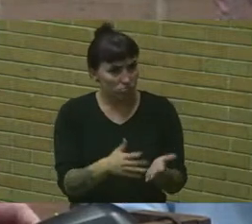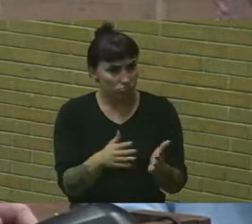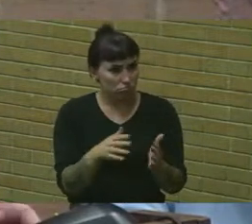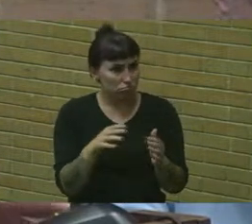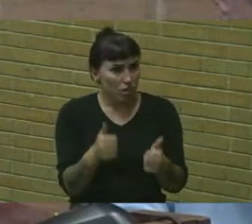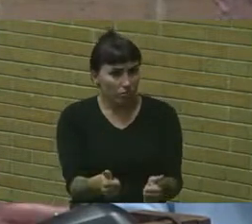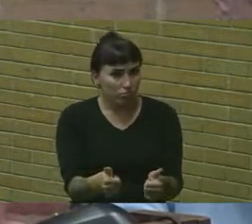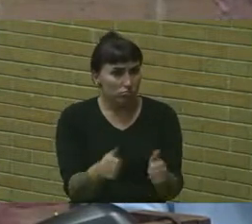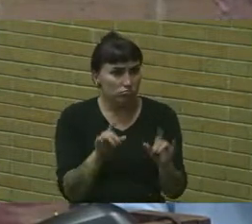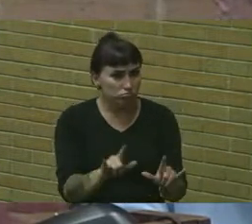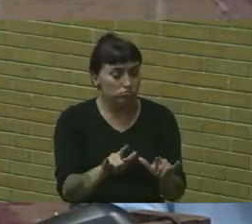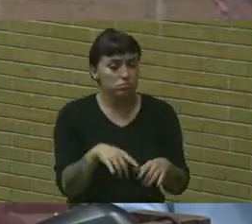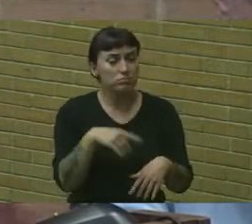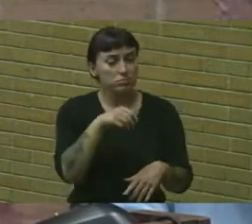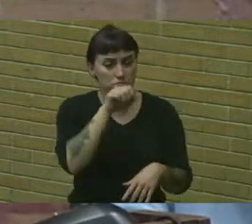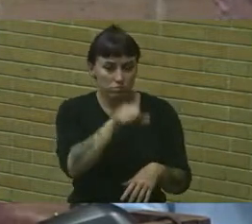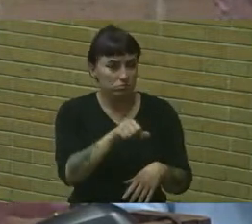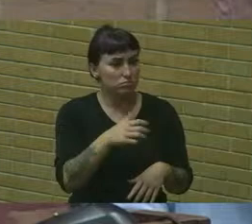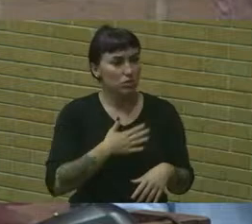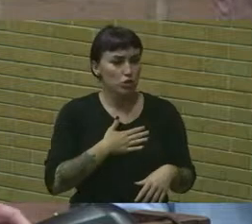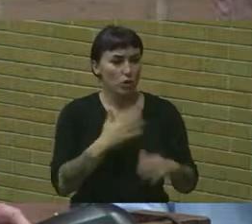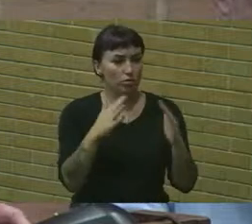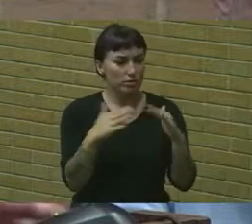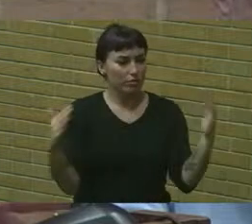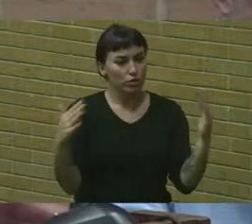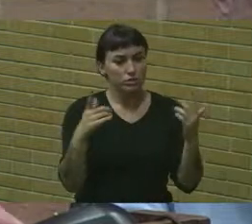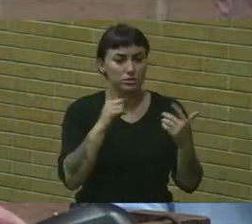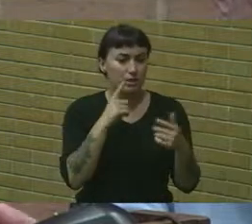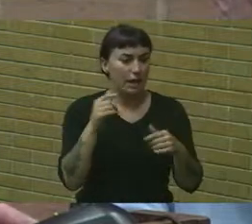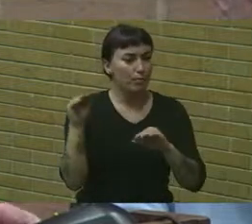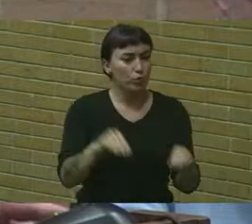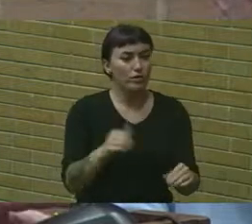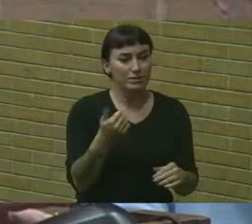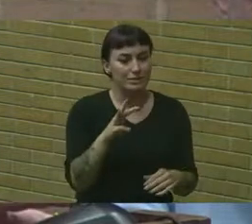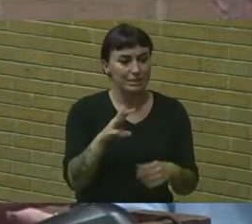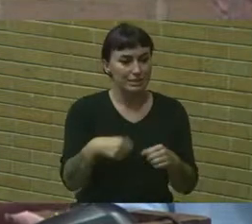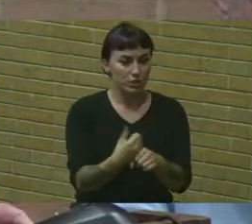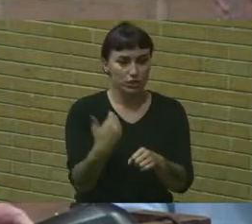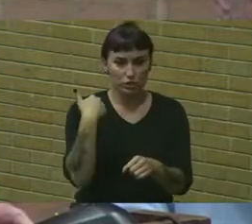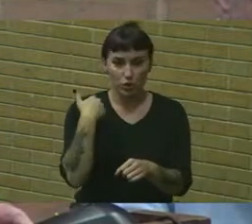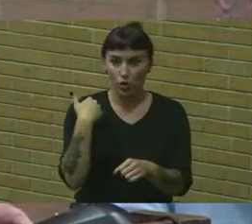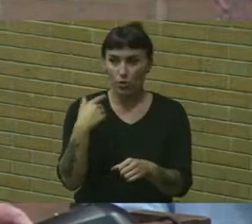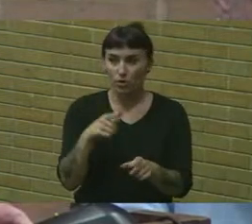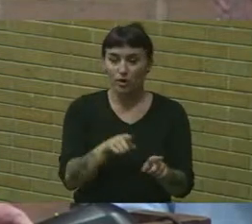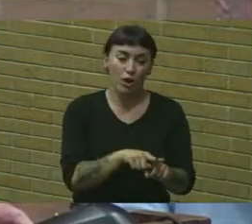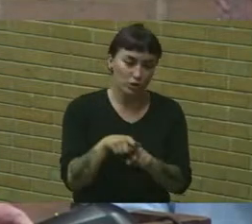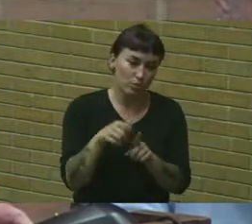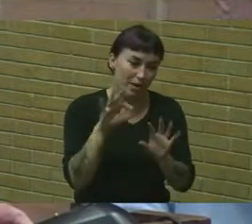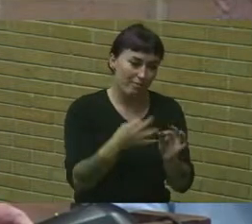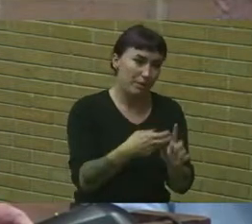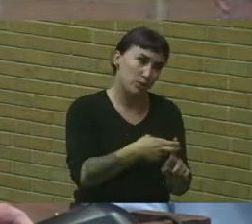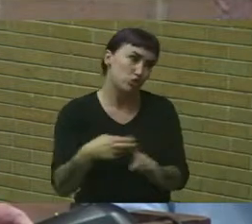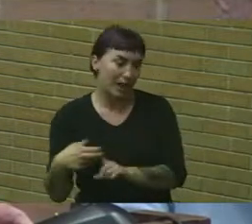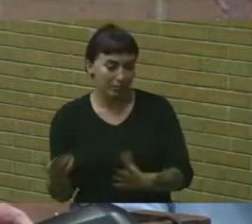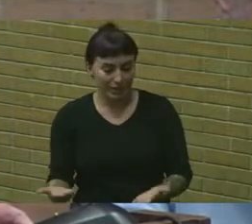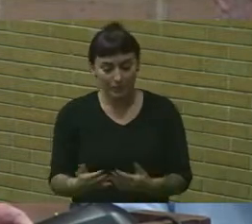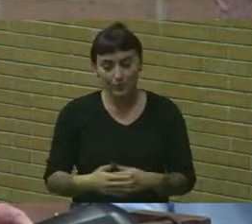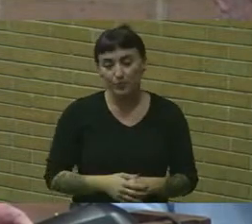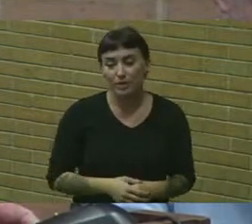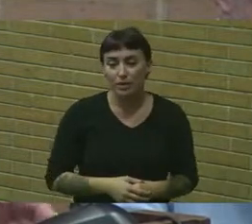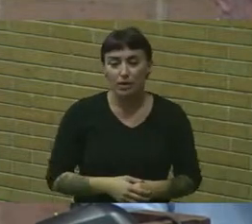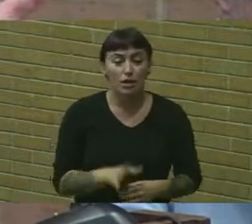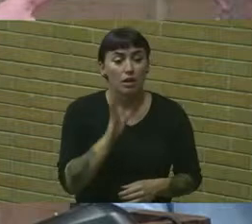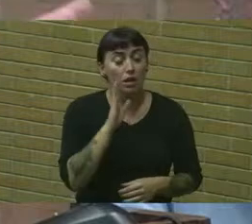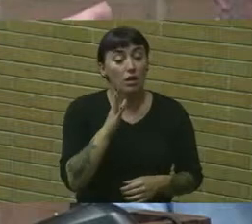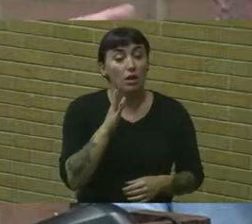it. I really enjoy the diversity. That's why I moved here 16 years ago, other than the fact that my family dragged me here. On the way out,